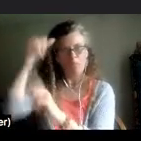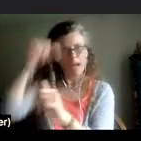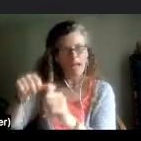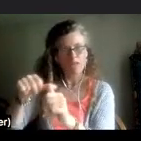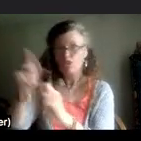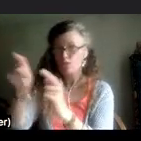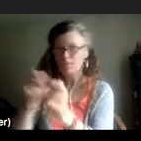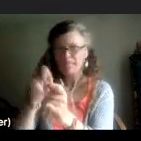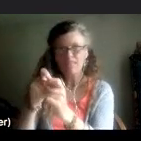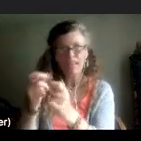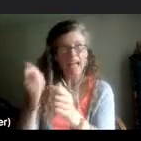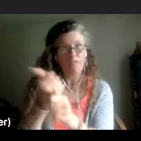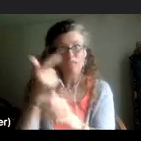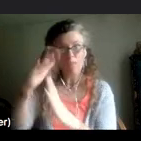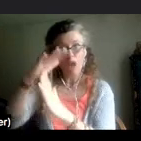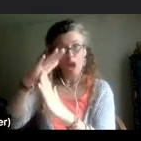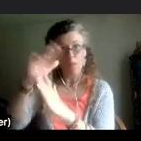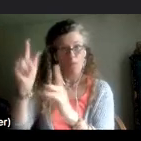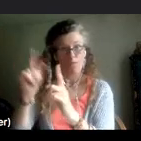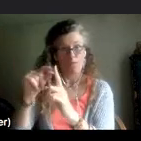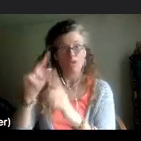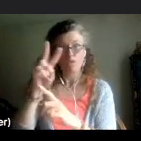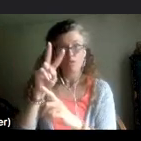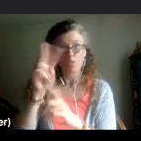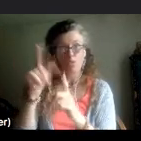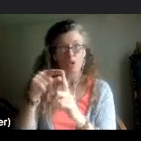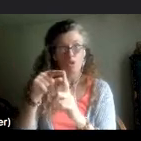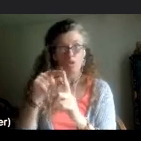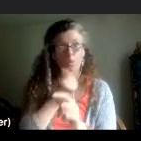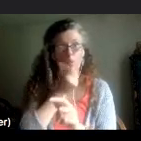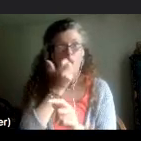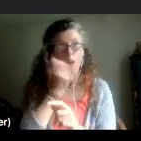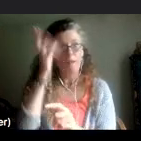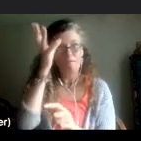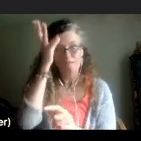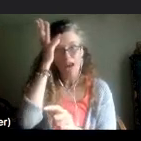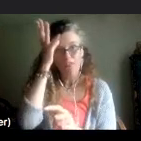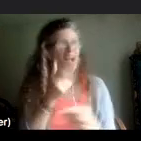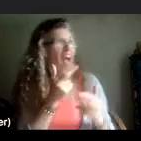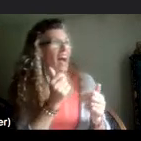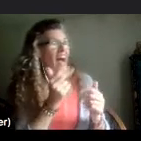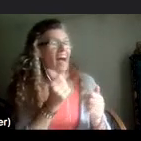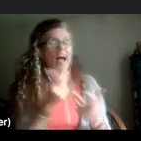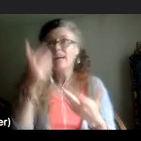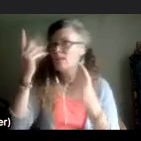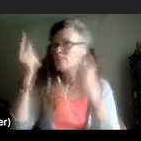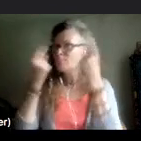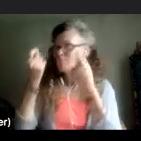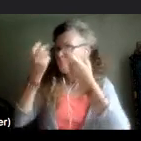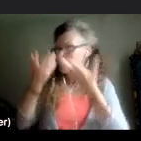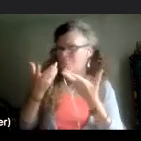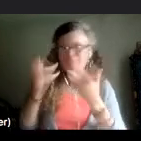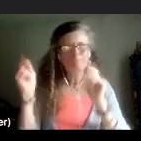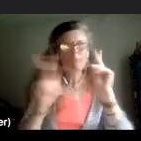first thing on there every time is just the words, 2 words, warm father. And I'm just wondering if you could tell me even and all those